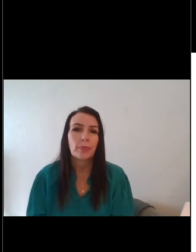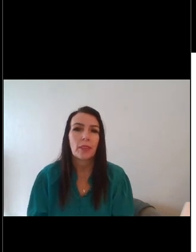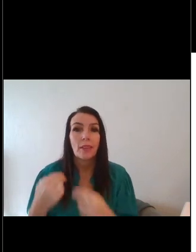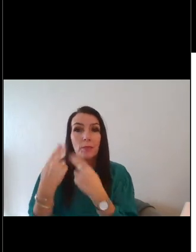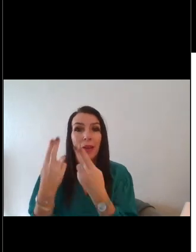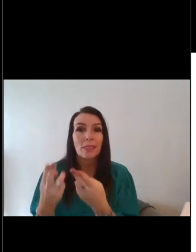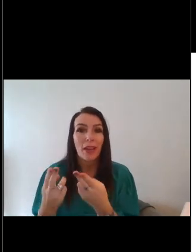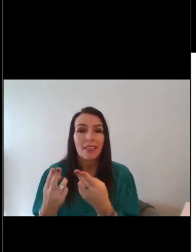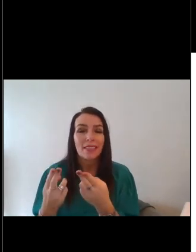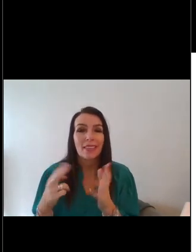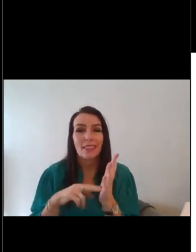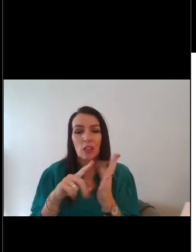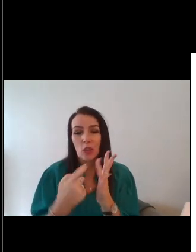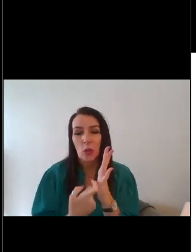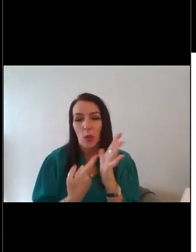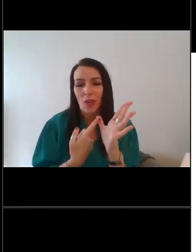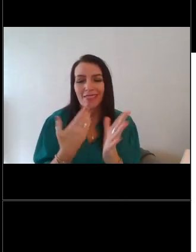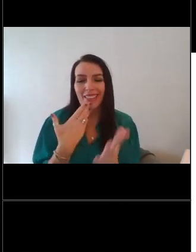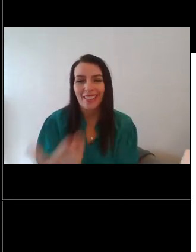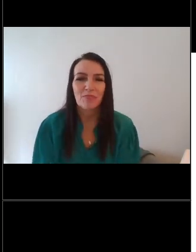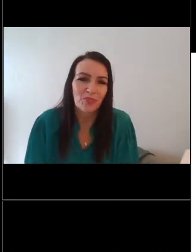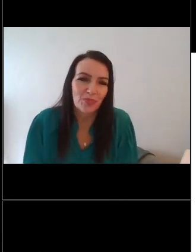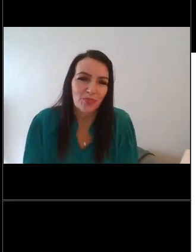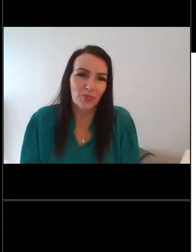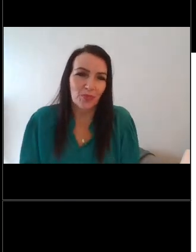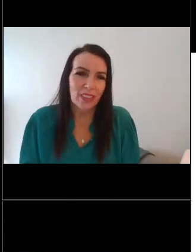to Nora. Thanks.